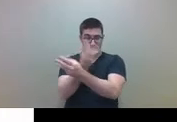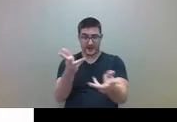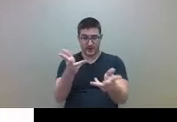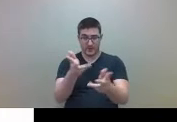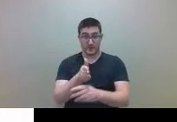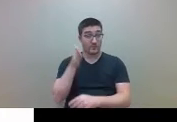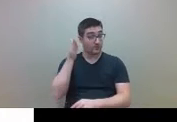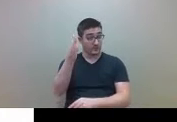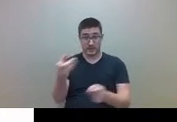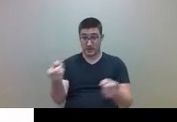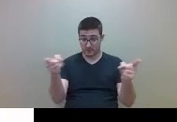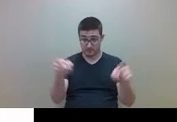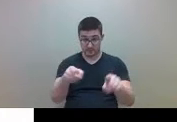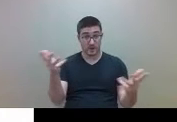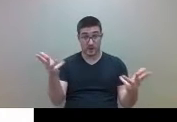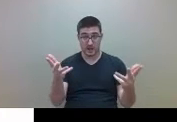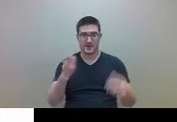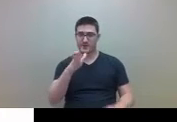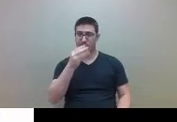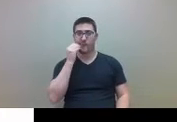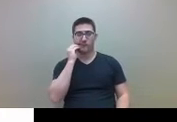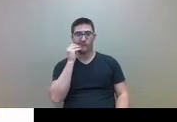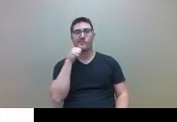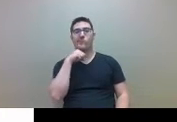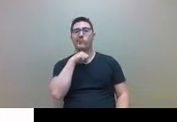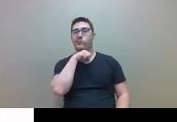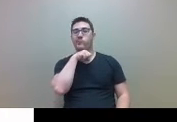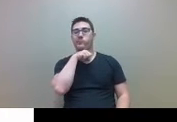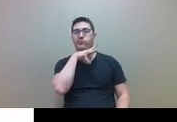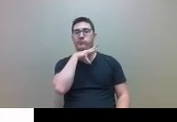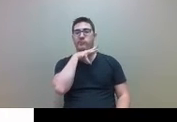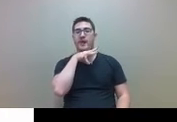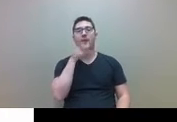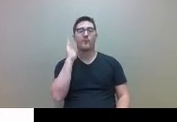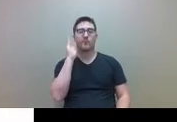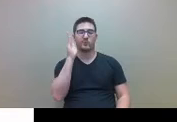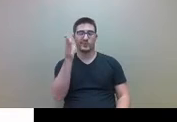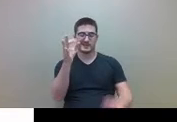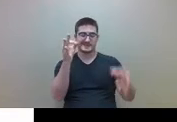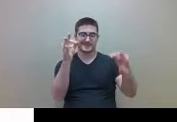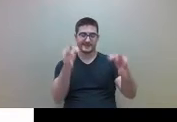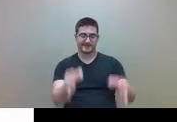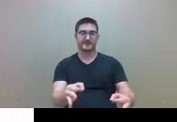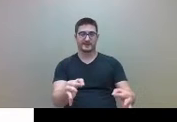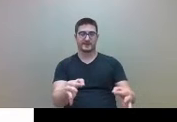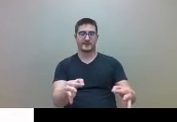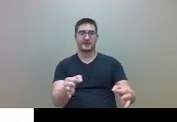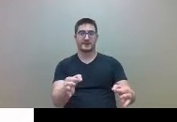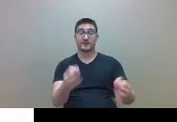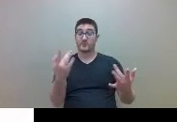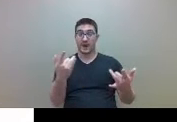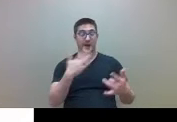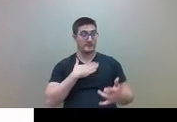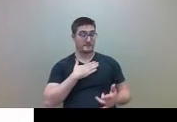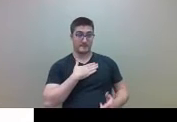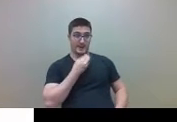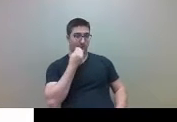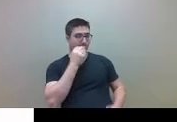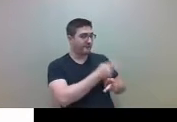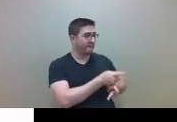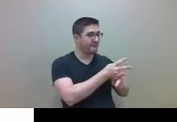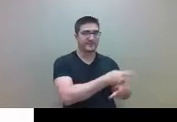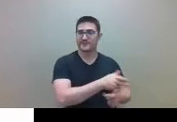you can't really take care of your home anymore because you're focusing on someone else. And when your